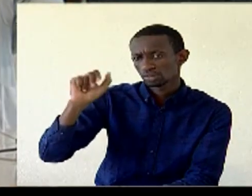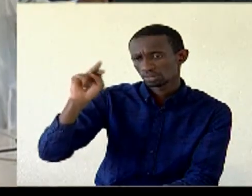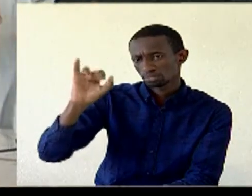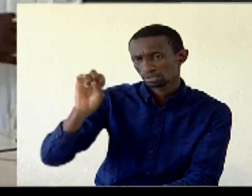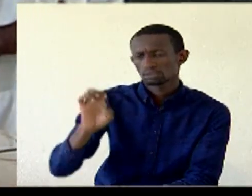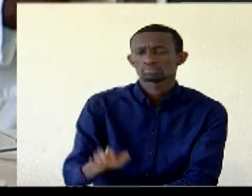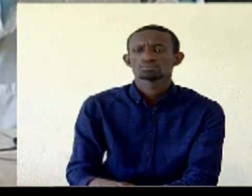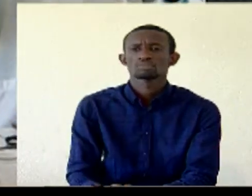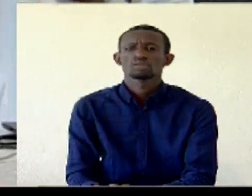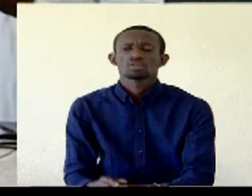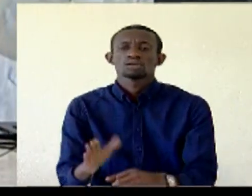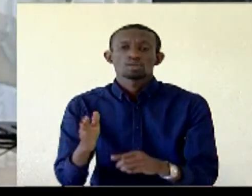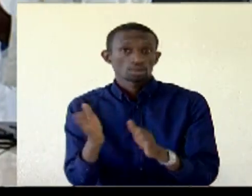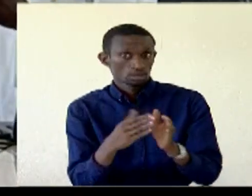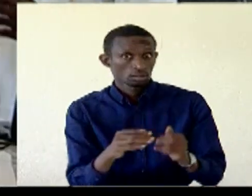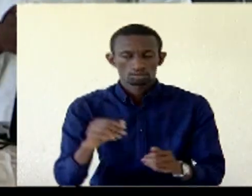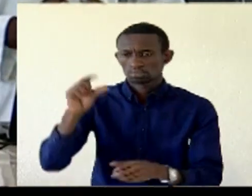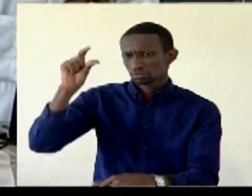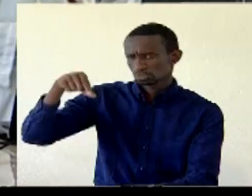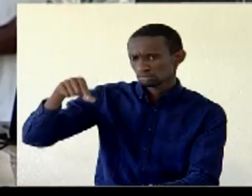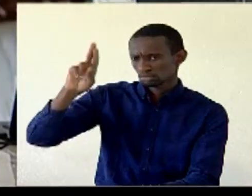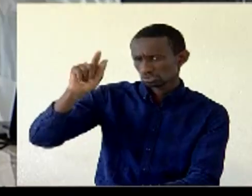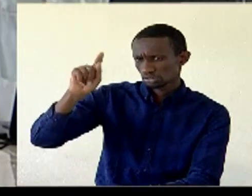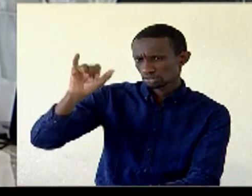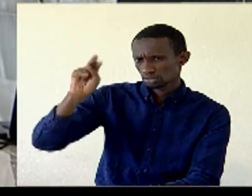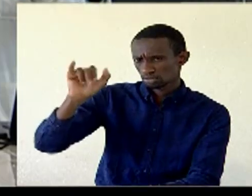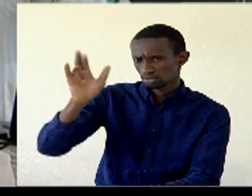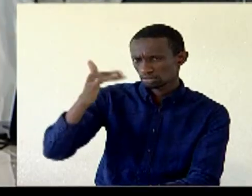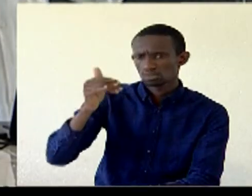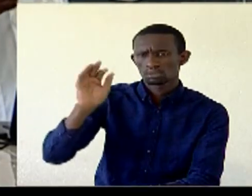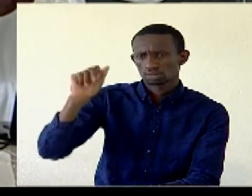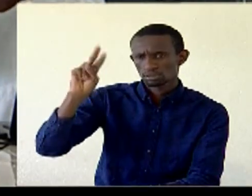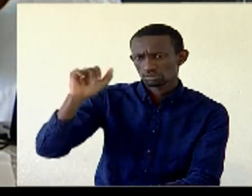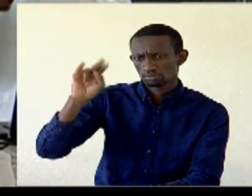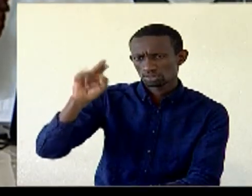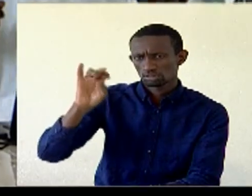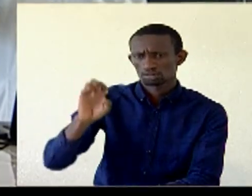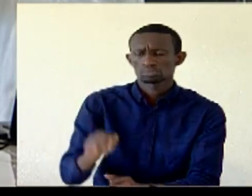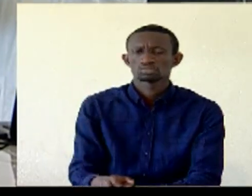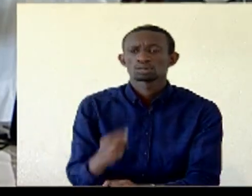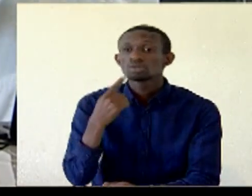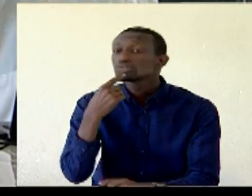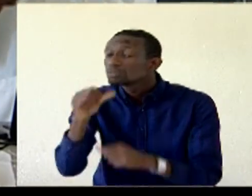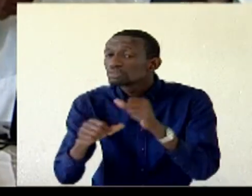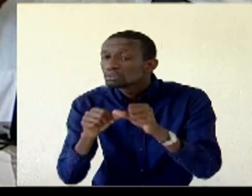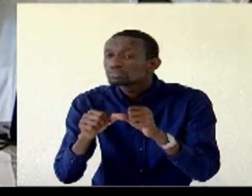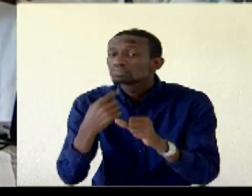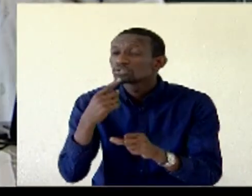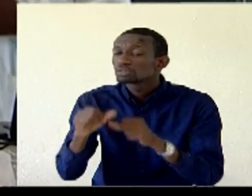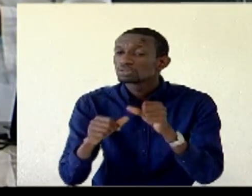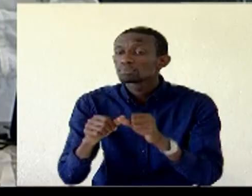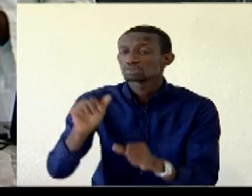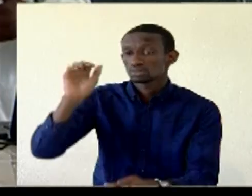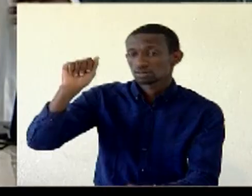the quaternary, this time I will not talk about the quaternary, but we are talking about the aromatic. So we'll have to